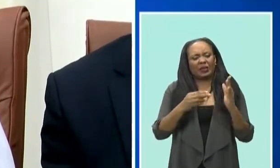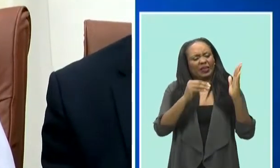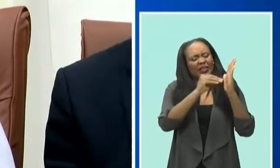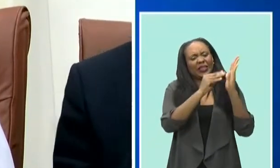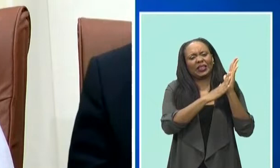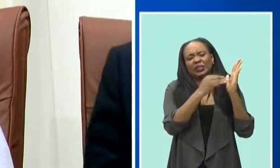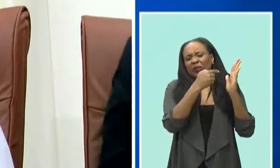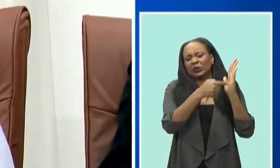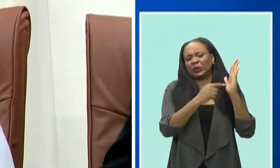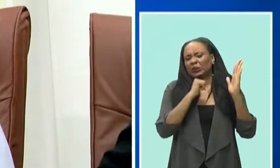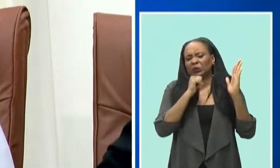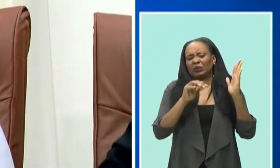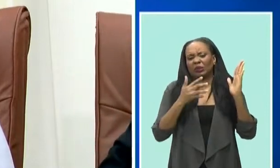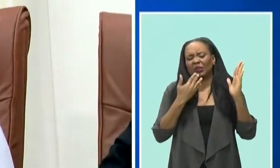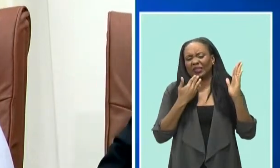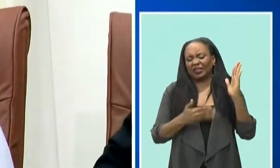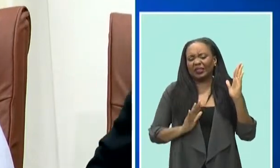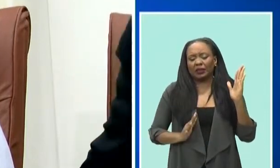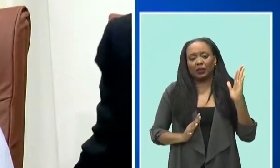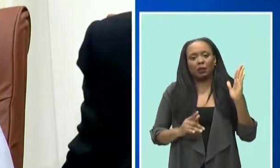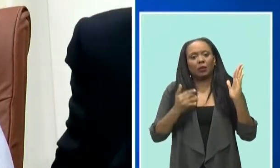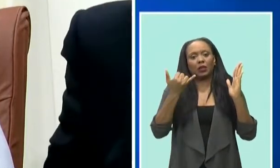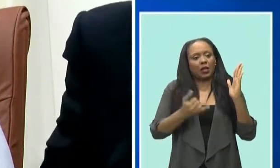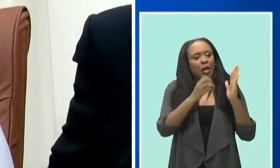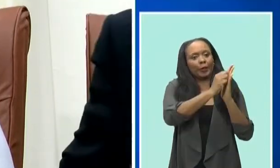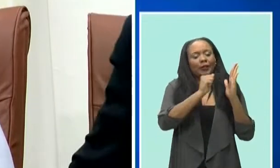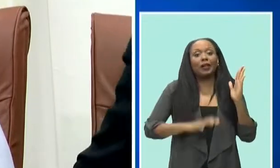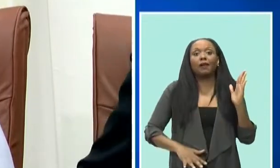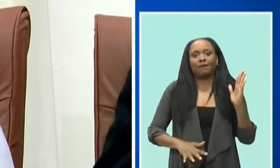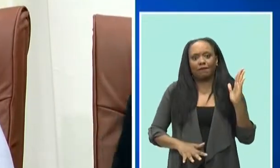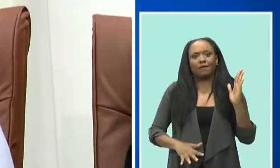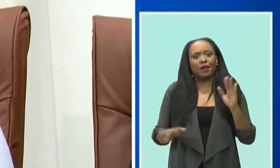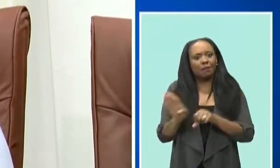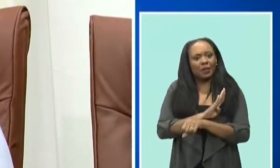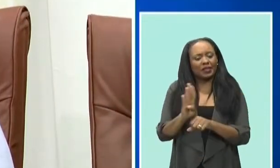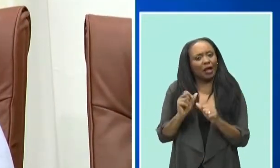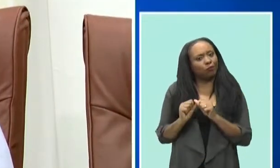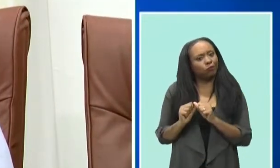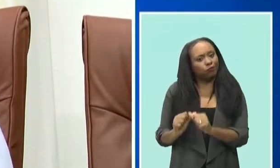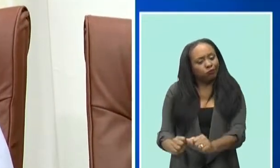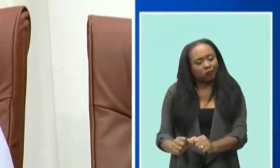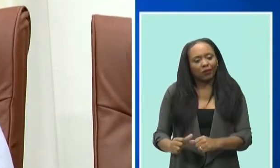tangible meanings for us as we go forward. It doesn't mean